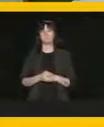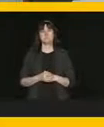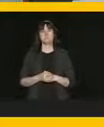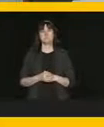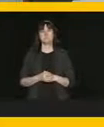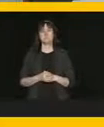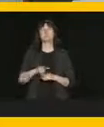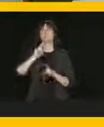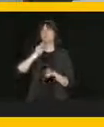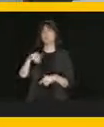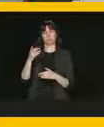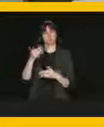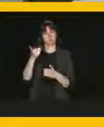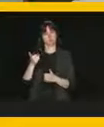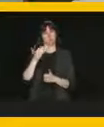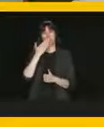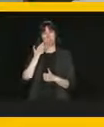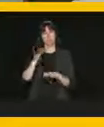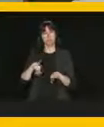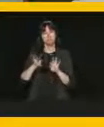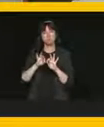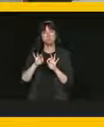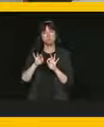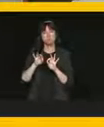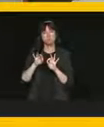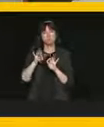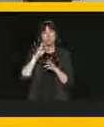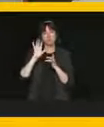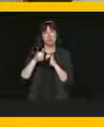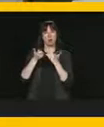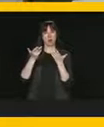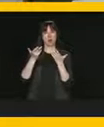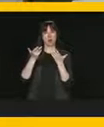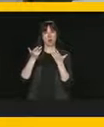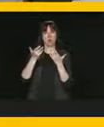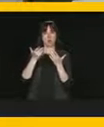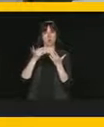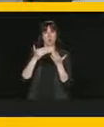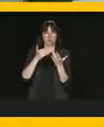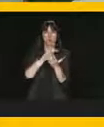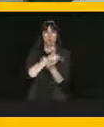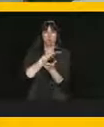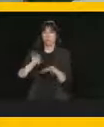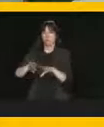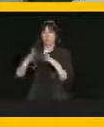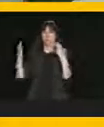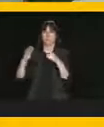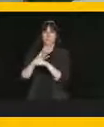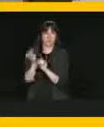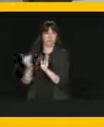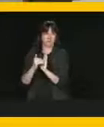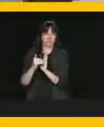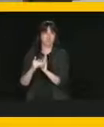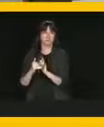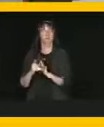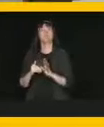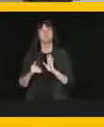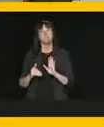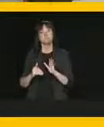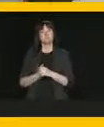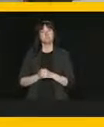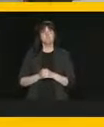is an extremely important element of any reopening and of our healthcare capacity. Of course, while we are dealing